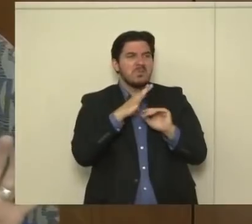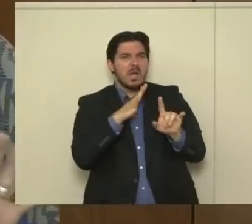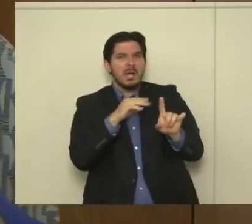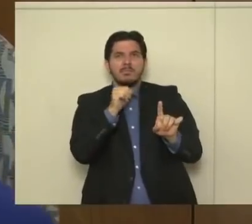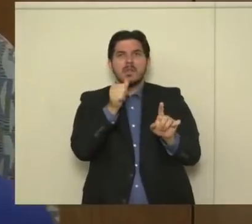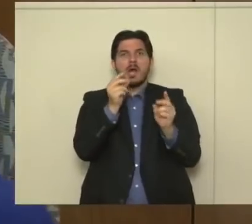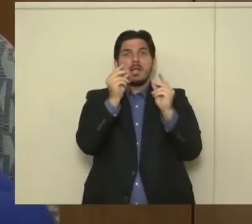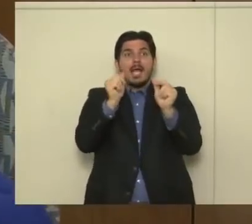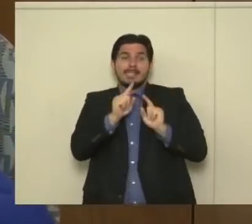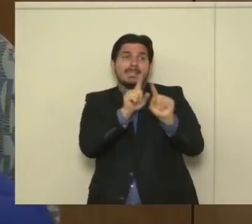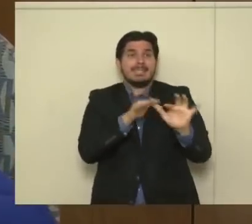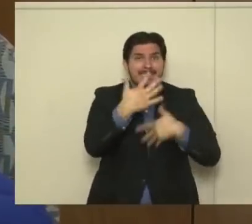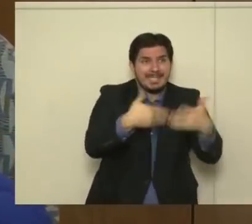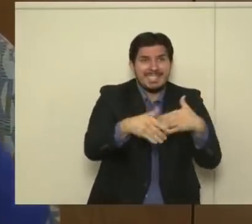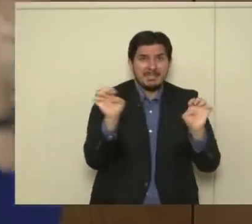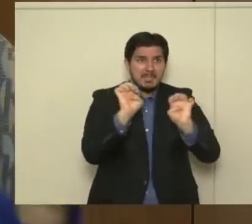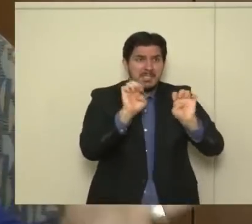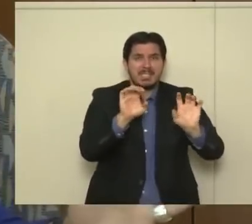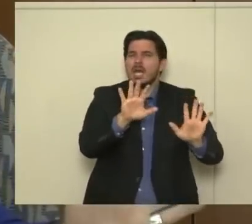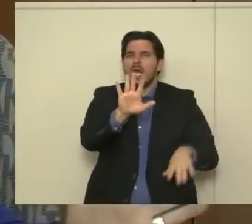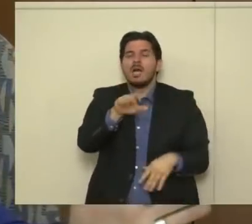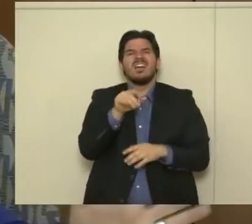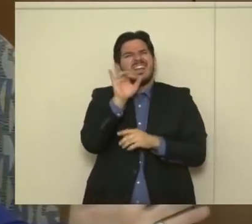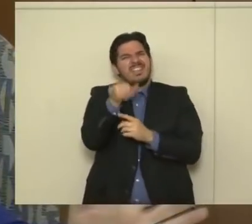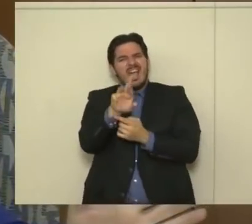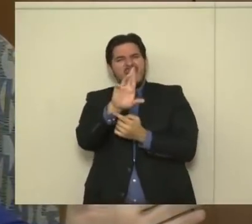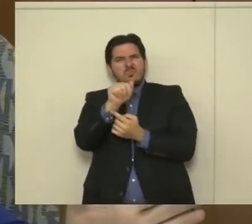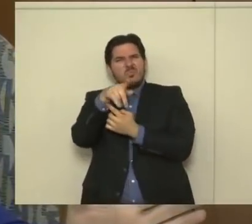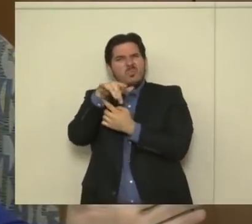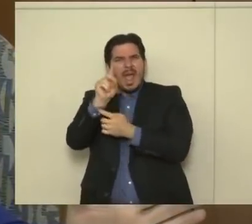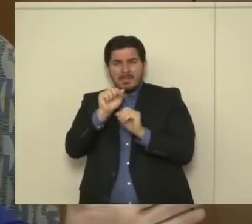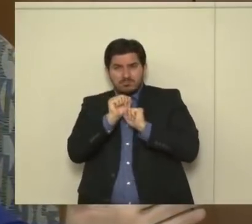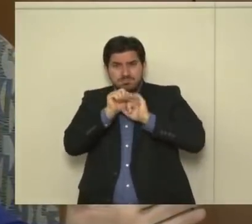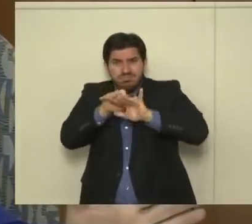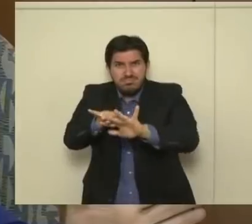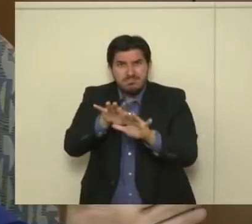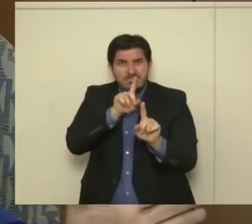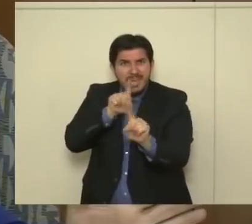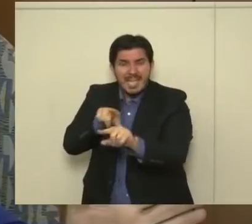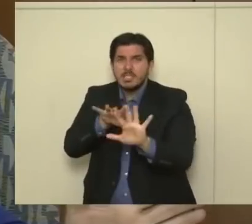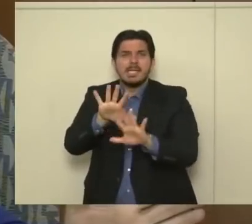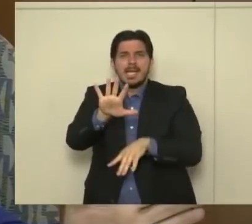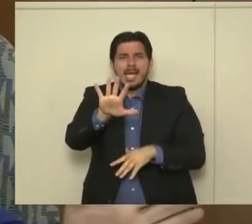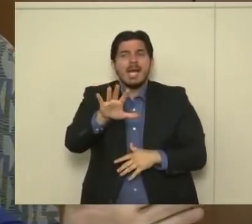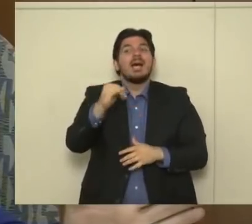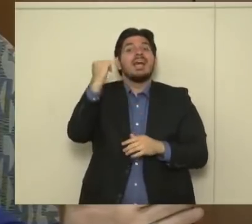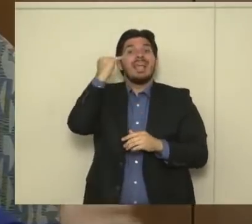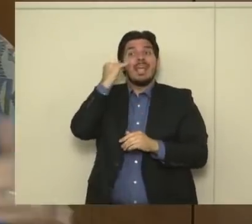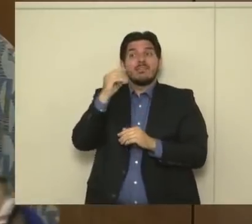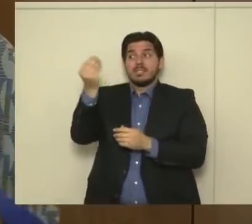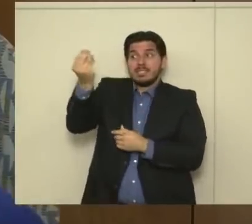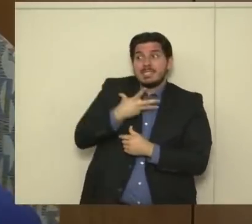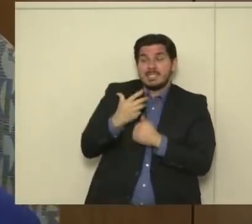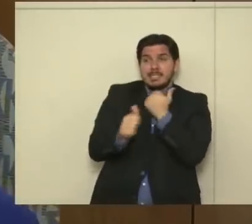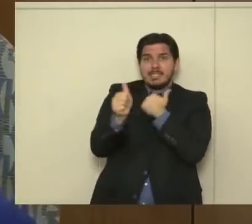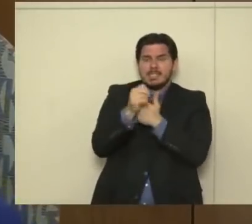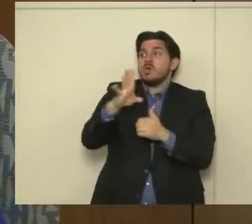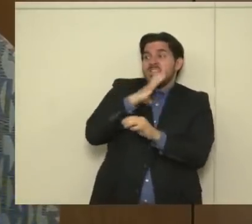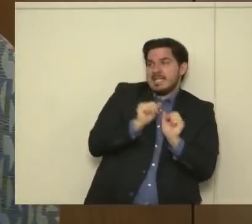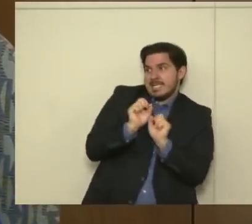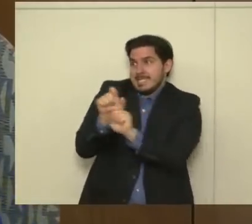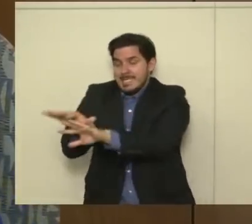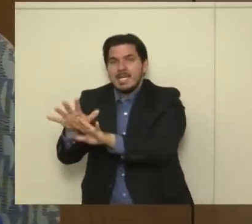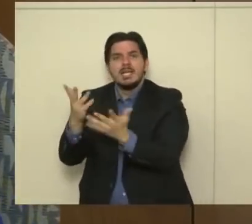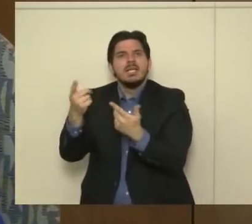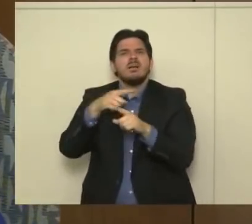it's a rapid response, because we turn to that rapid response as soon as we get it. Your question might be like